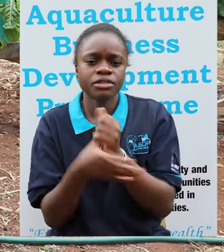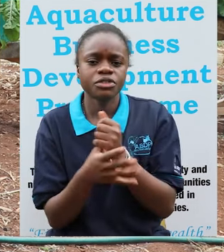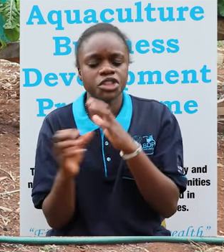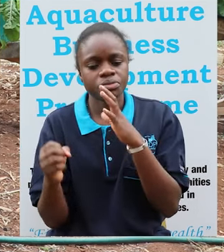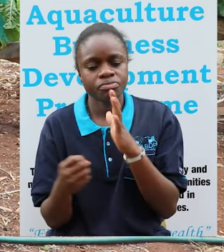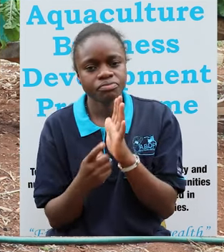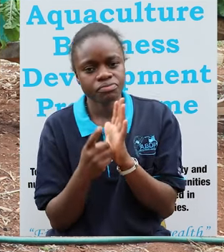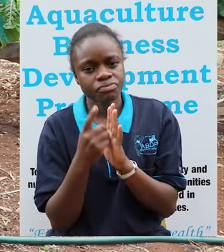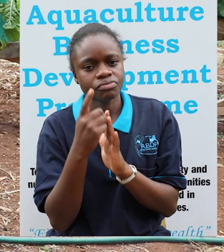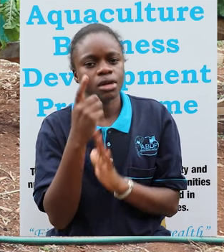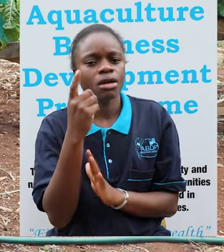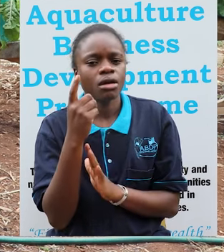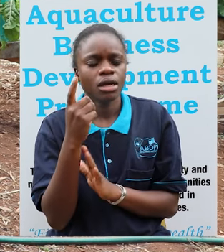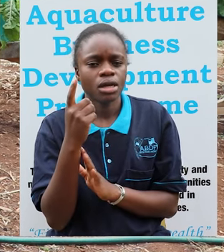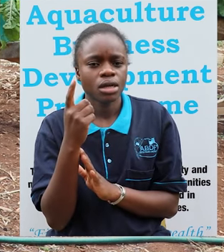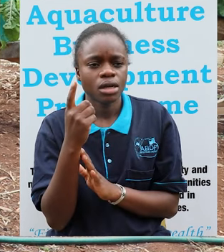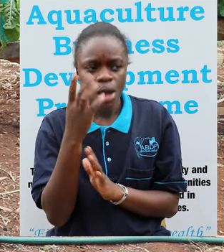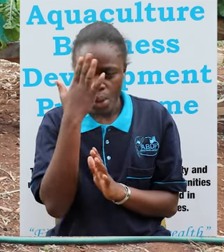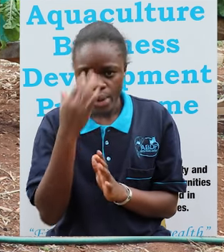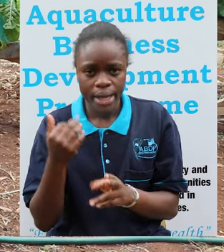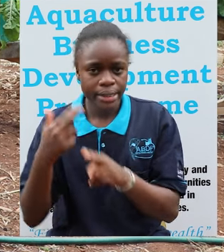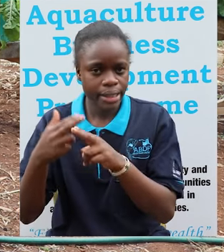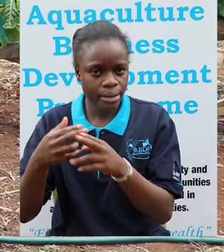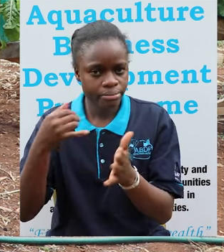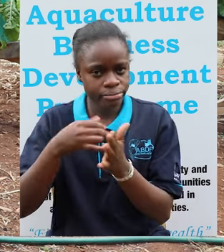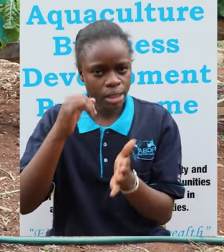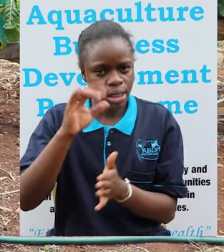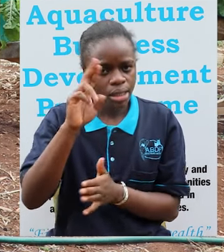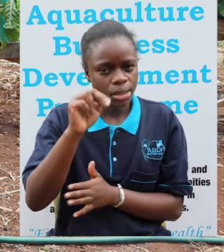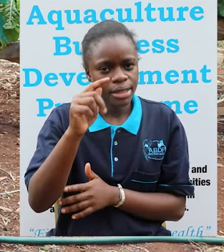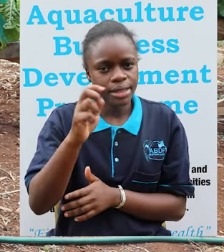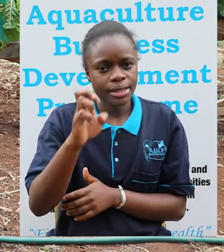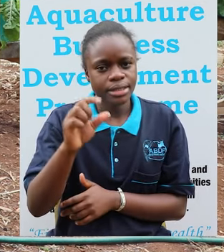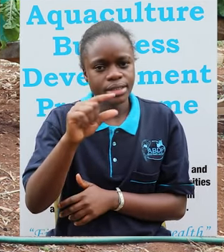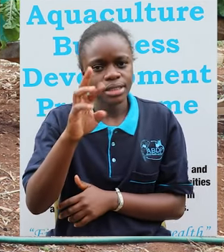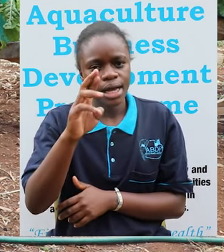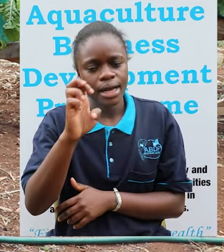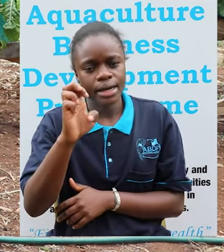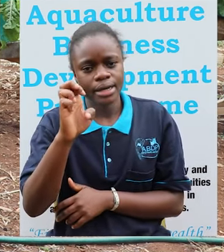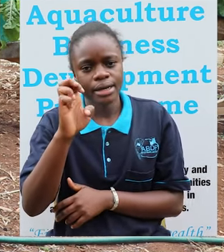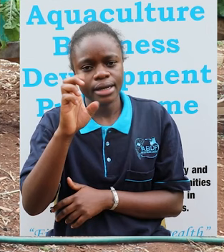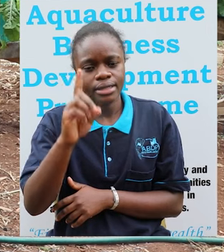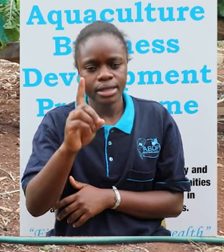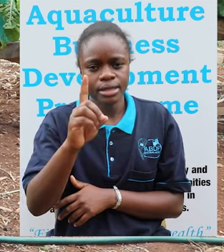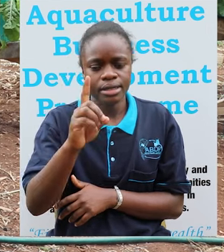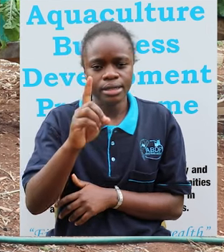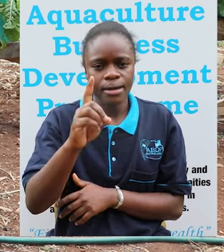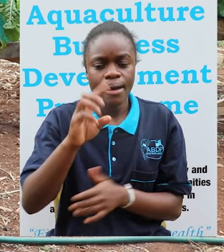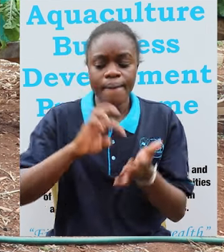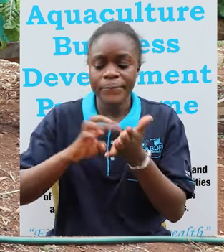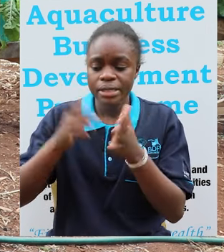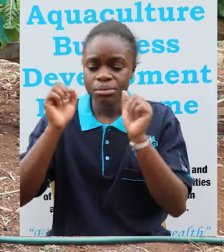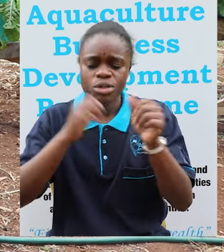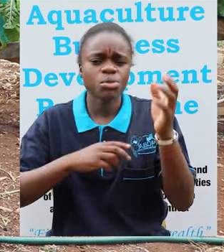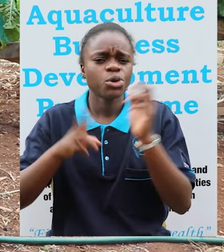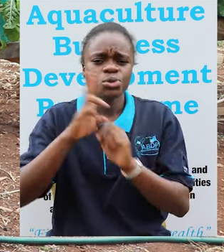system feeds into another. That's why we call it integrated. They enjoy a symbiotic relationship, the three.